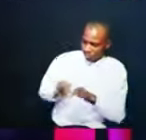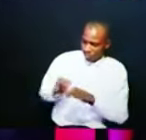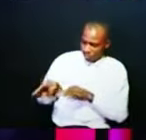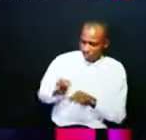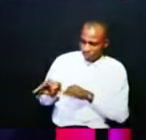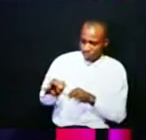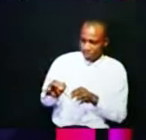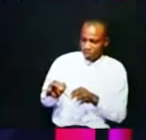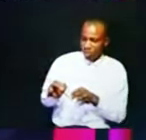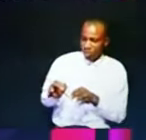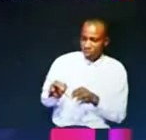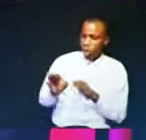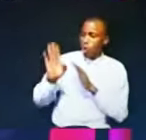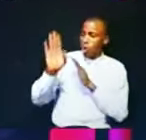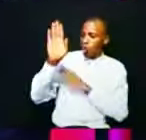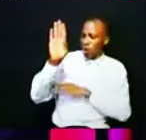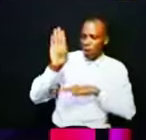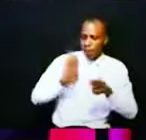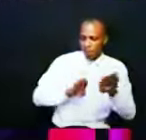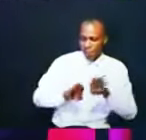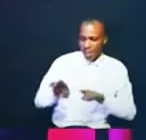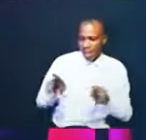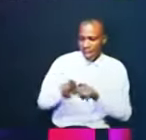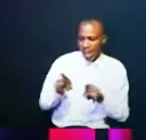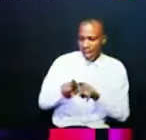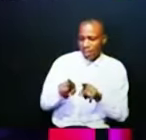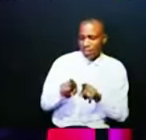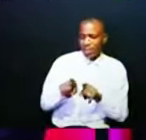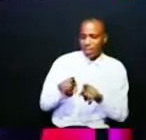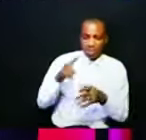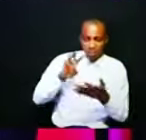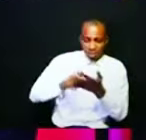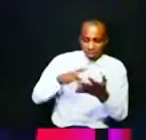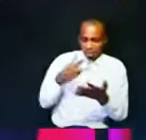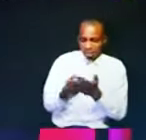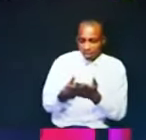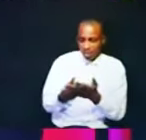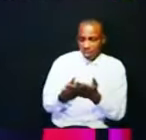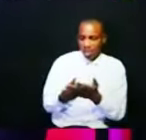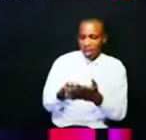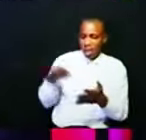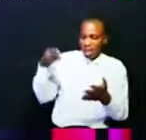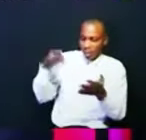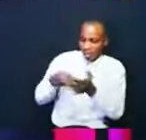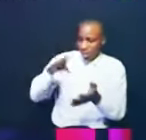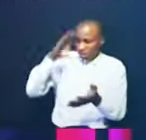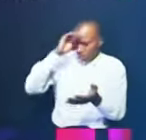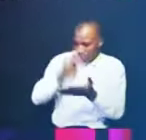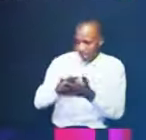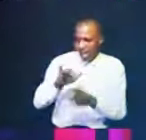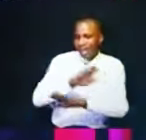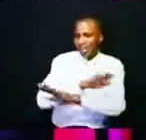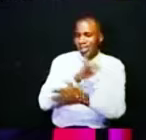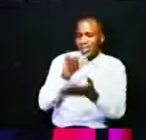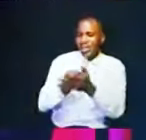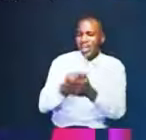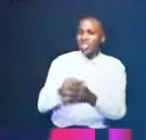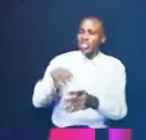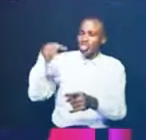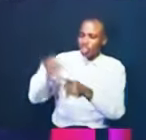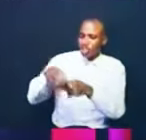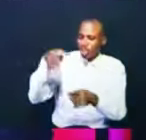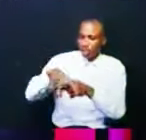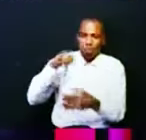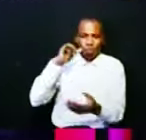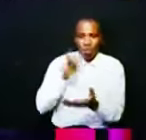as a witness against husbands who were unfaithful to their wives. Odi for Malachi tire mu